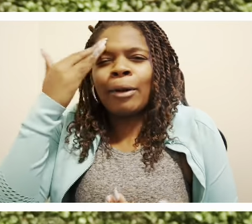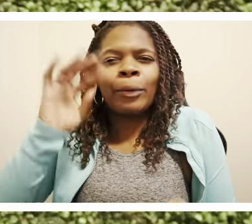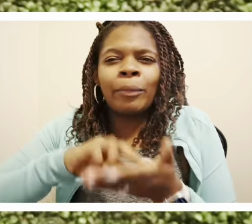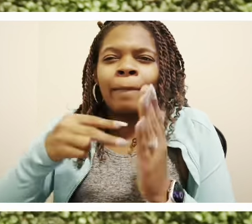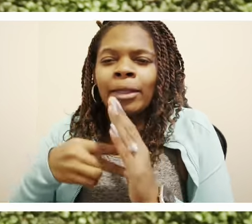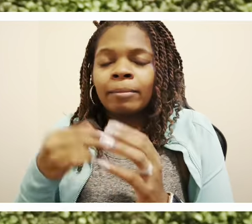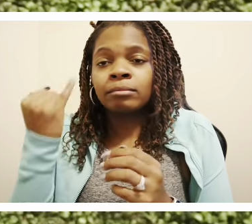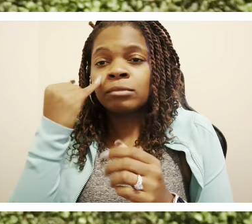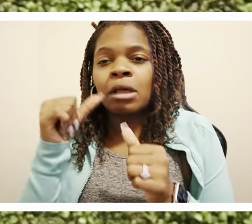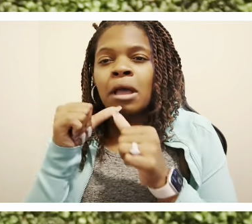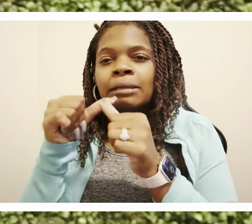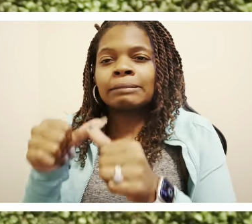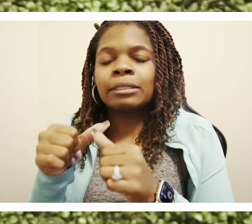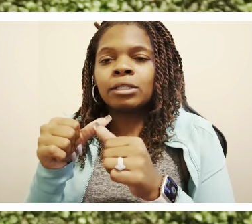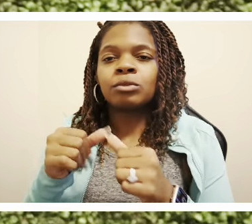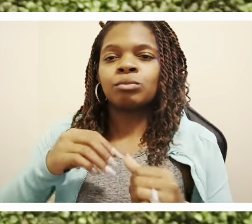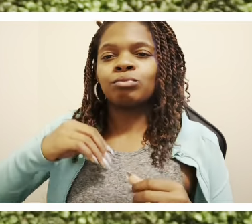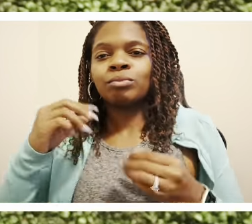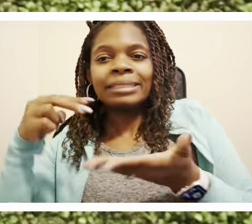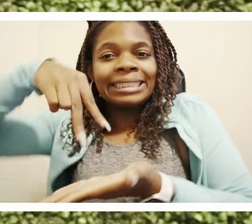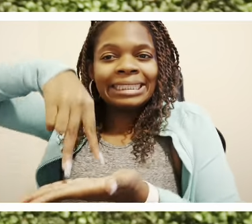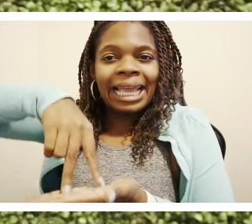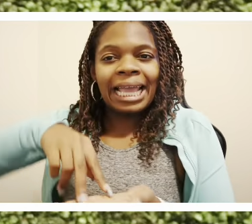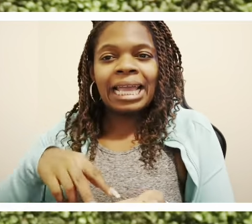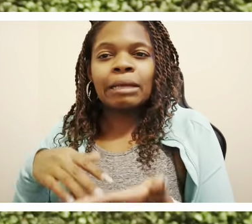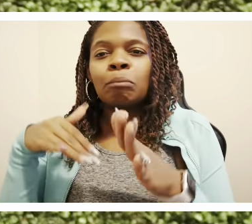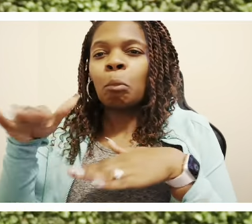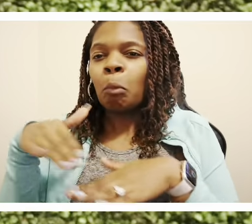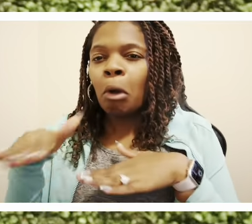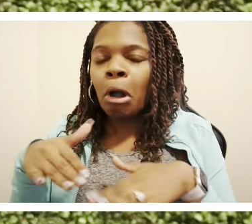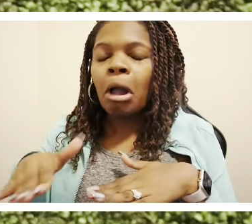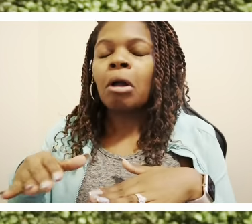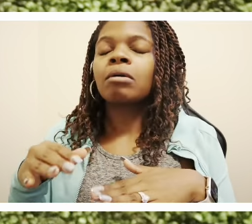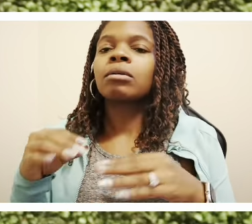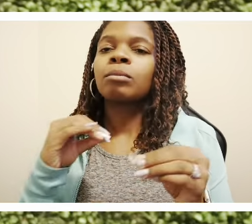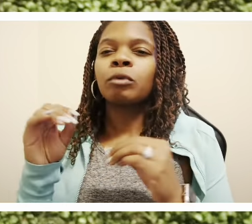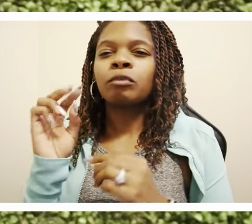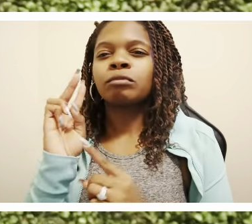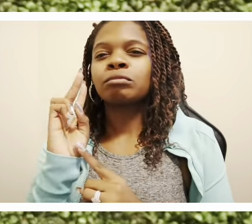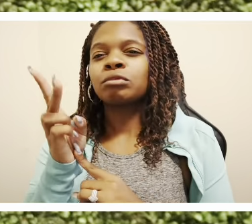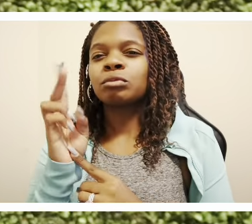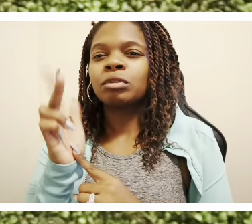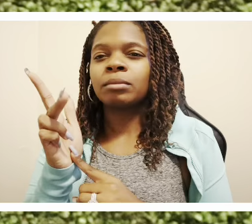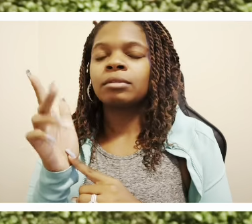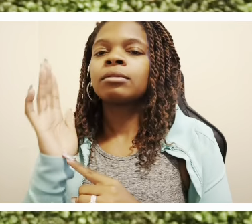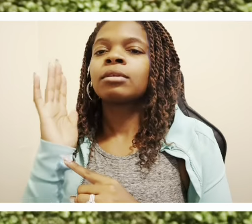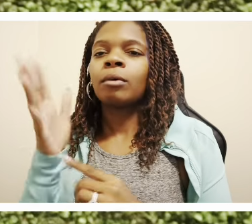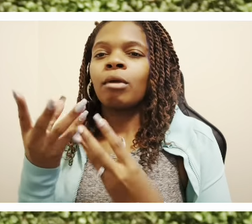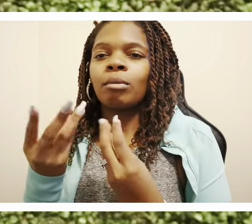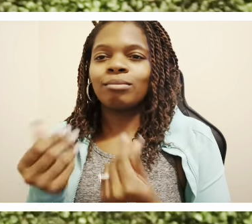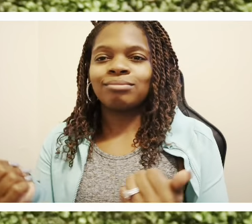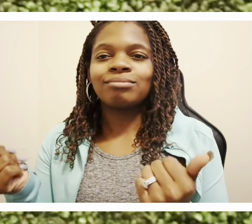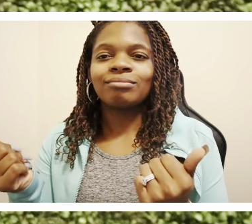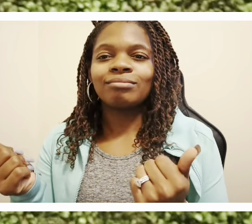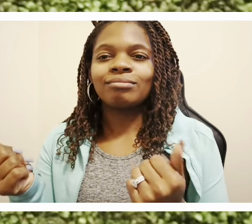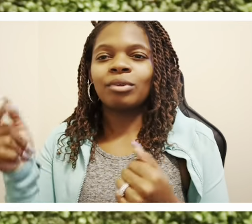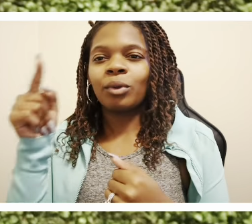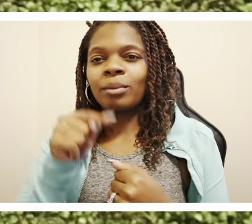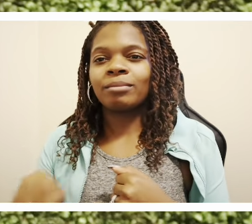the goals that you can set and closing out your rings, which I think it is nice. It is fun. It makes me feel accountable, like,